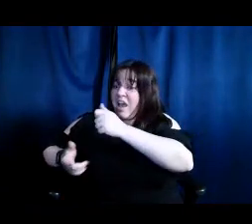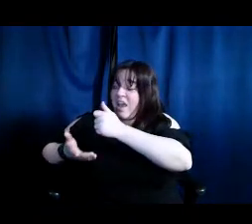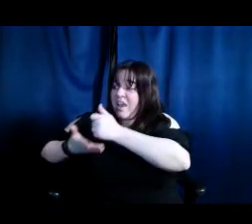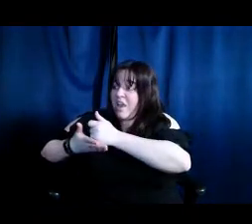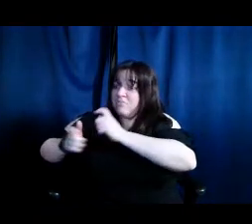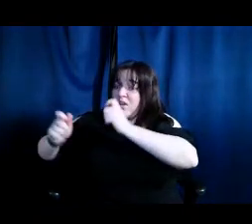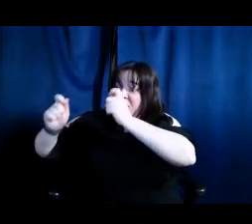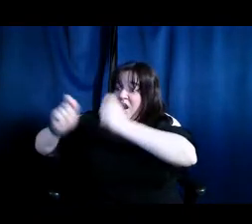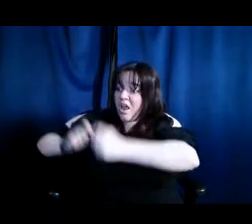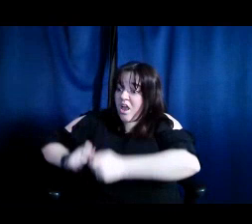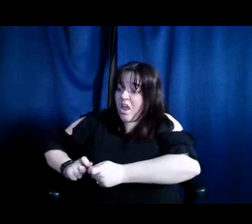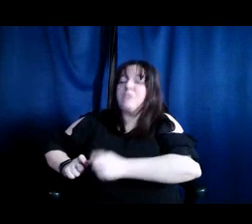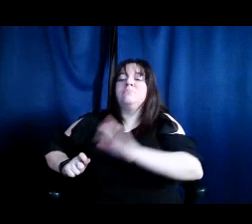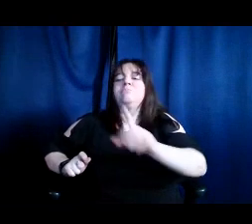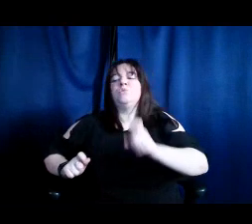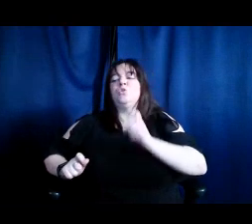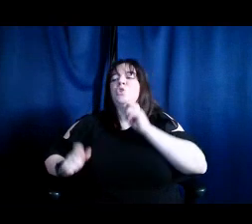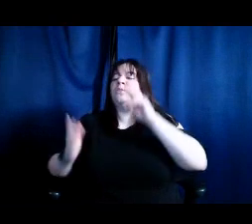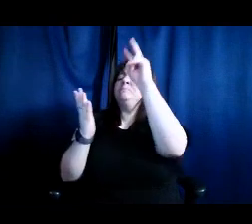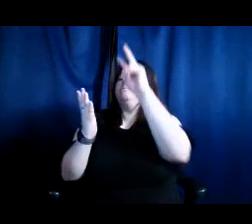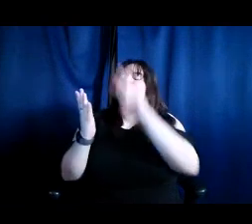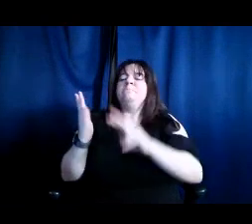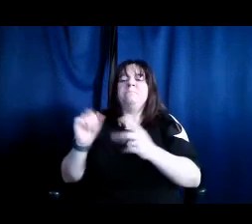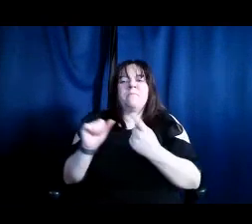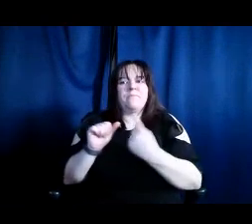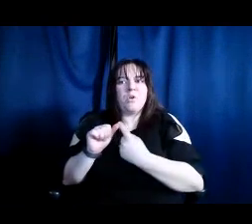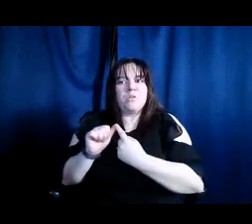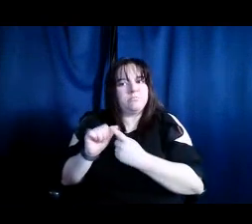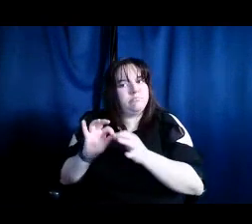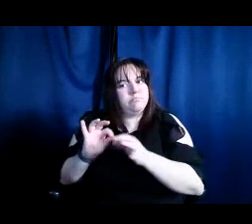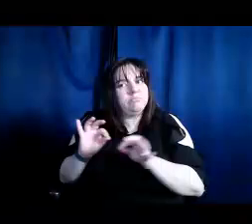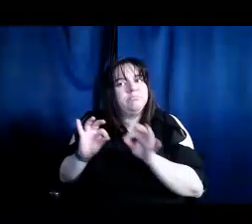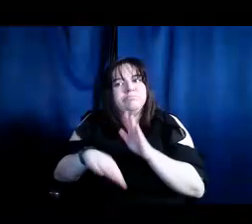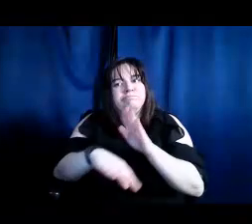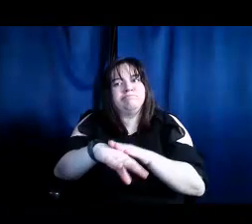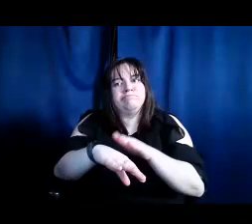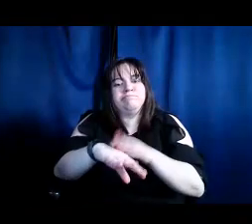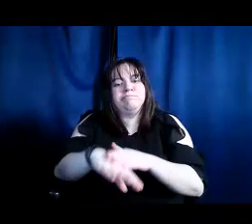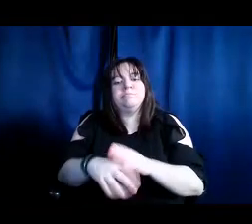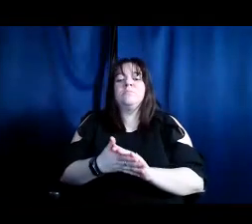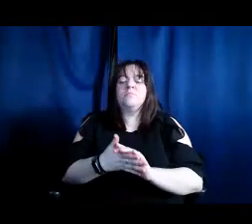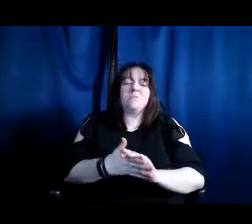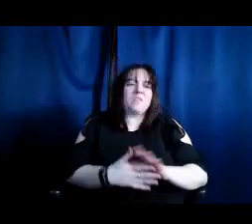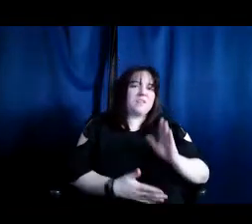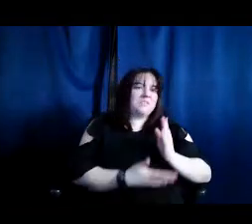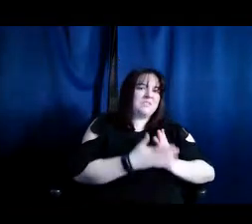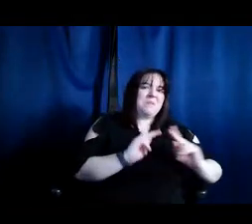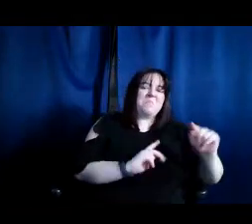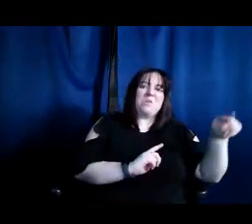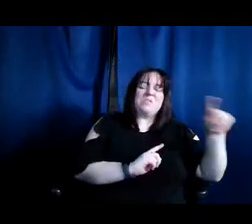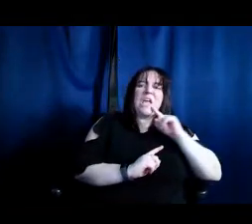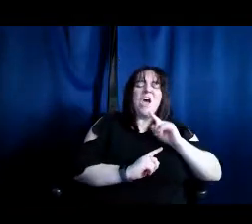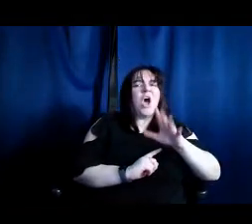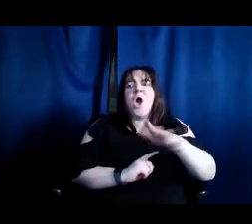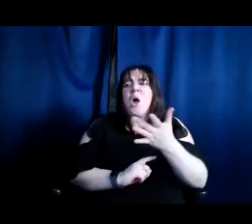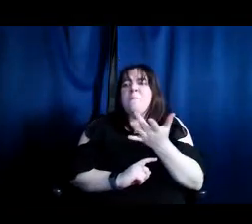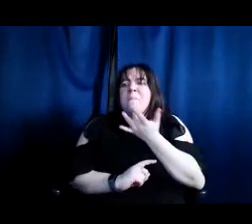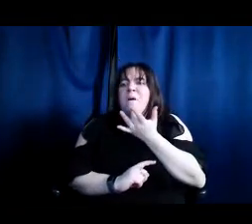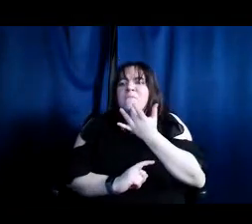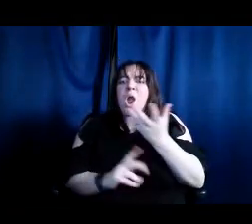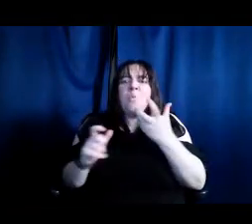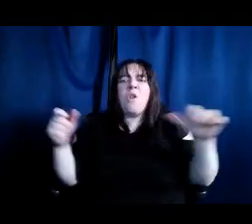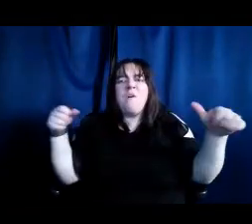So. Thanks. And then we have some people requesting a whole course on plain language, and some other people